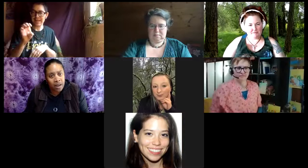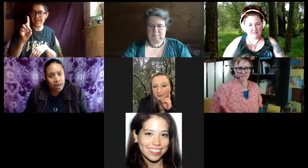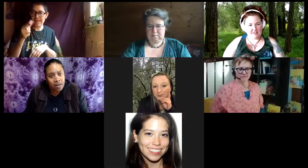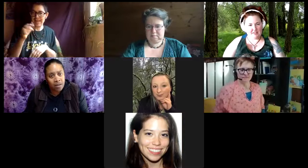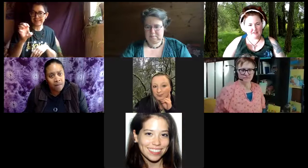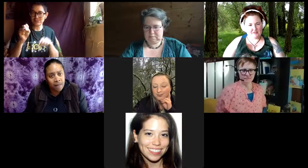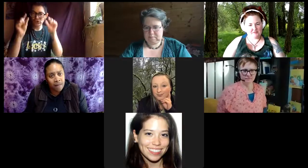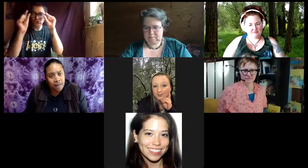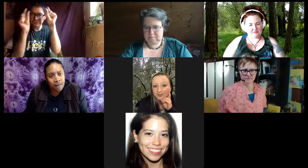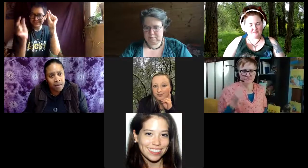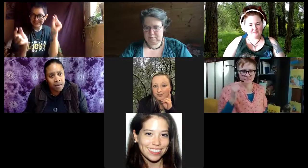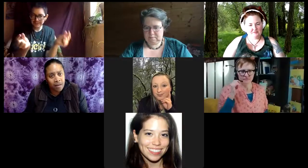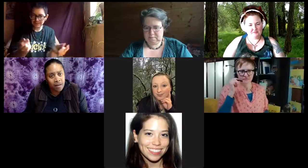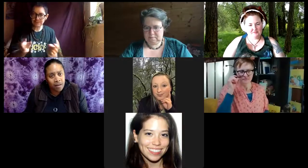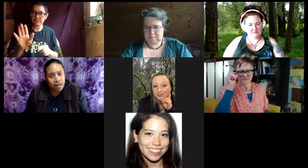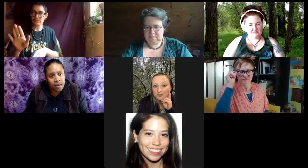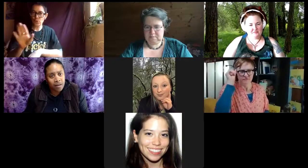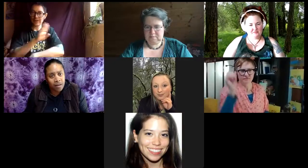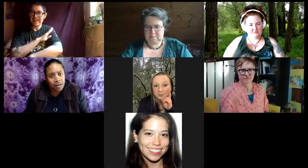I can